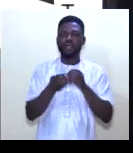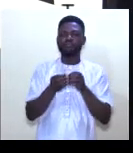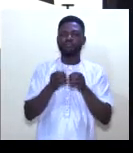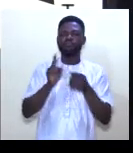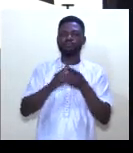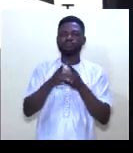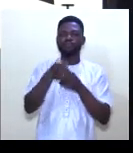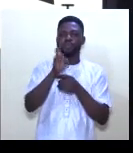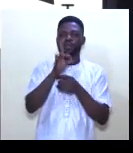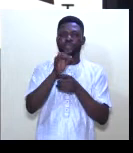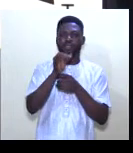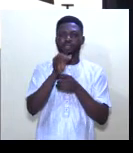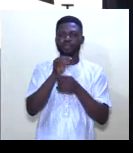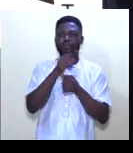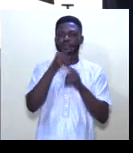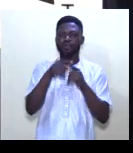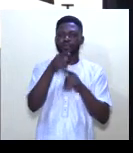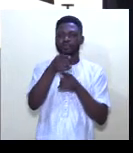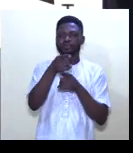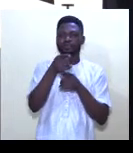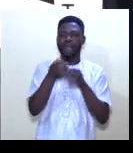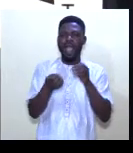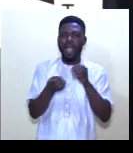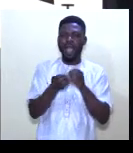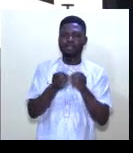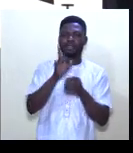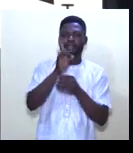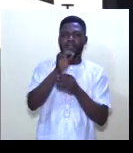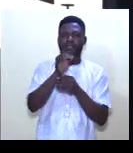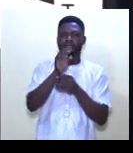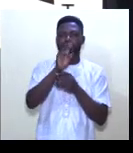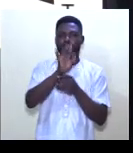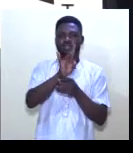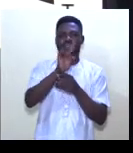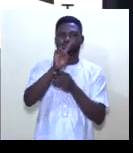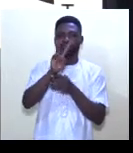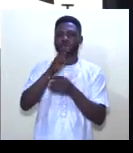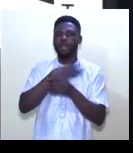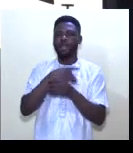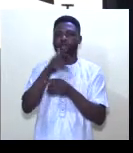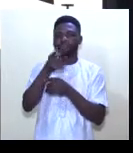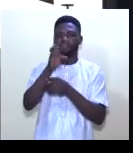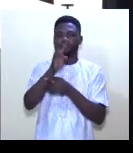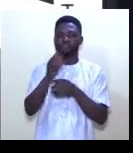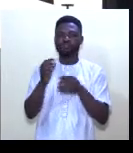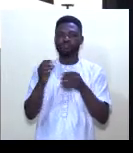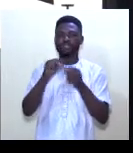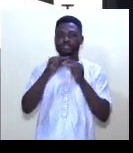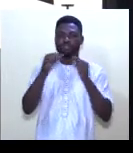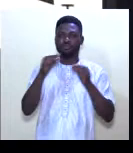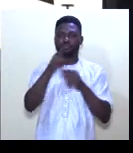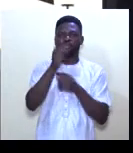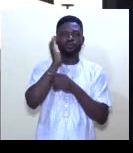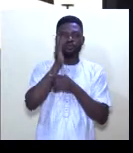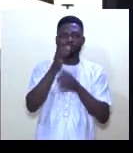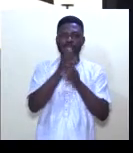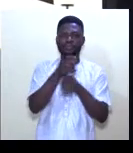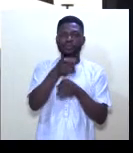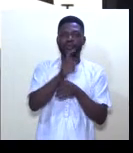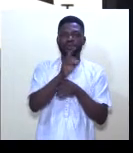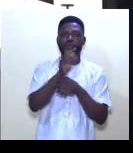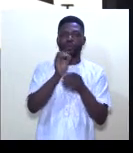to 180 degrees. So when you add 82 degrees and 27 degrees, you will